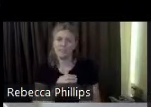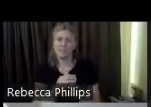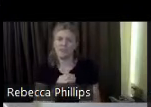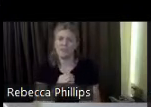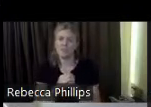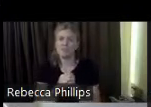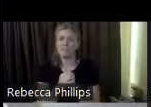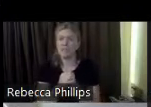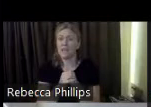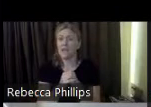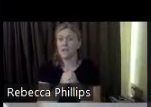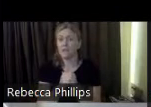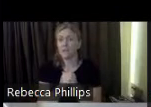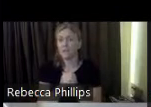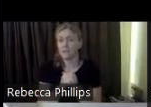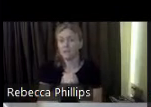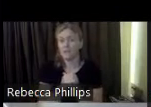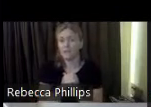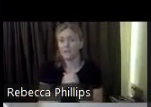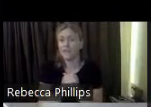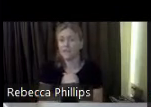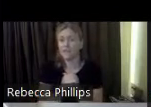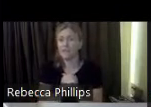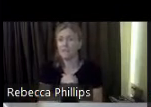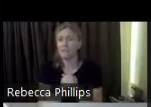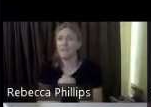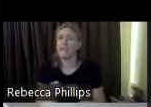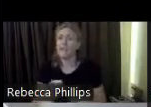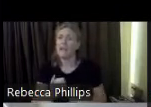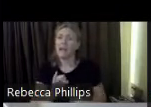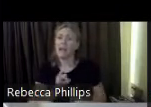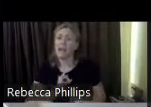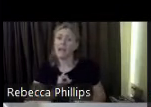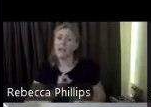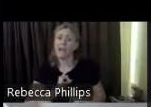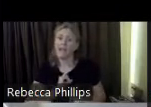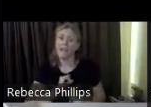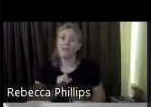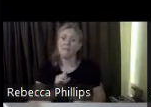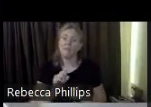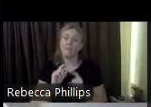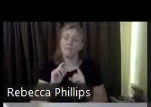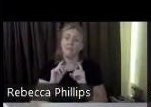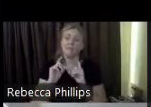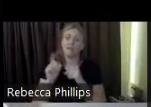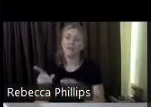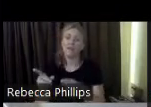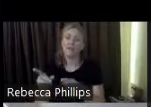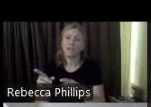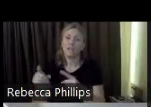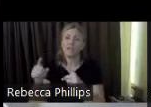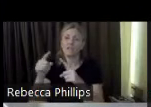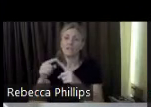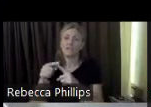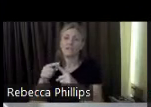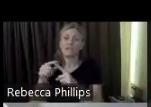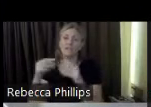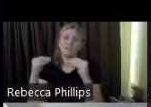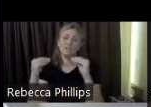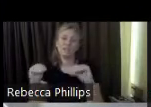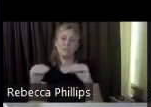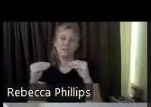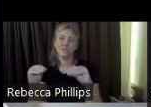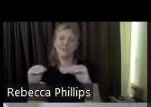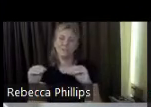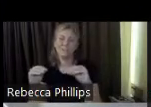first. So if it was to say, I'm going to the store, like signed English would be like, I am going to